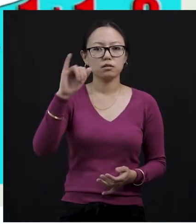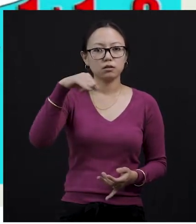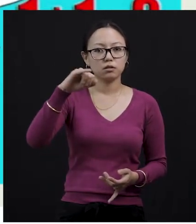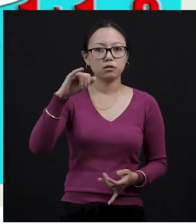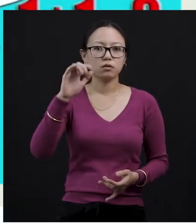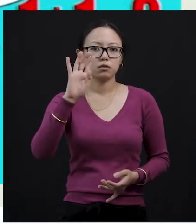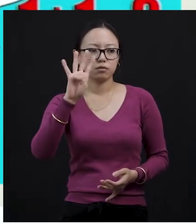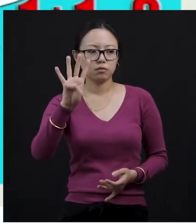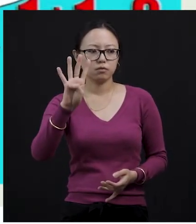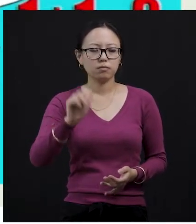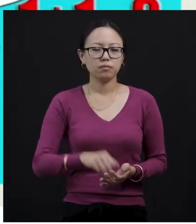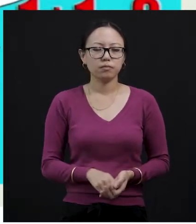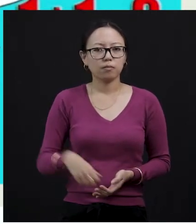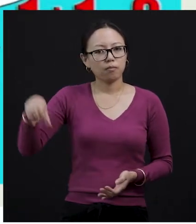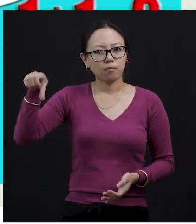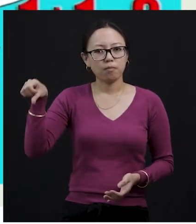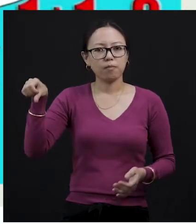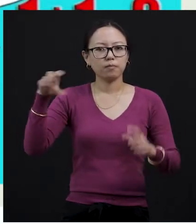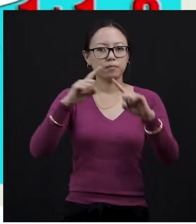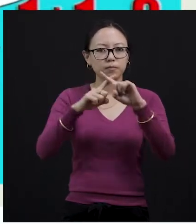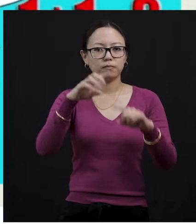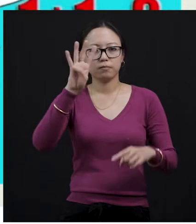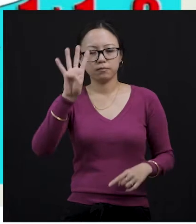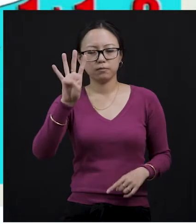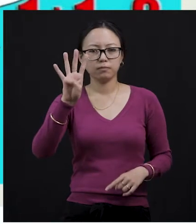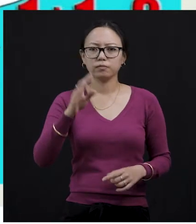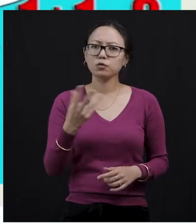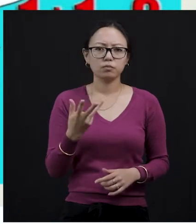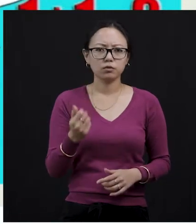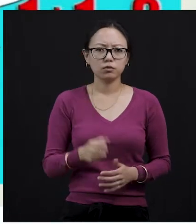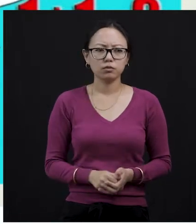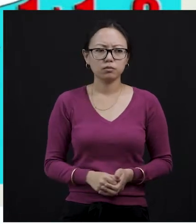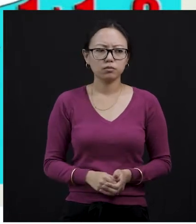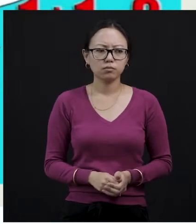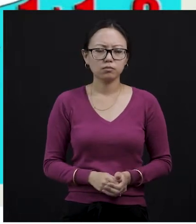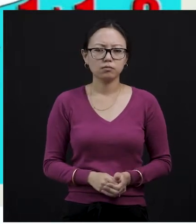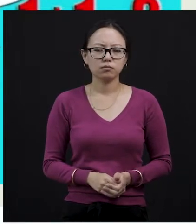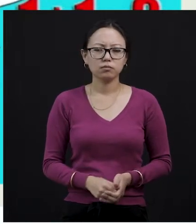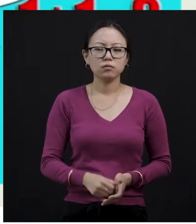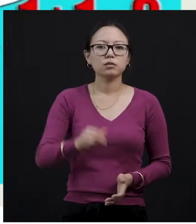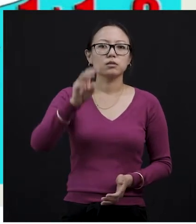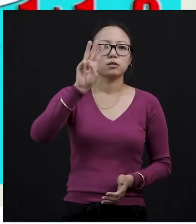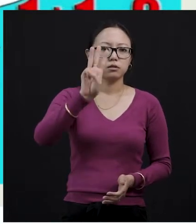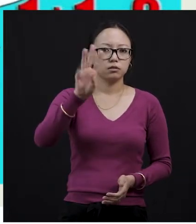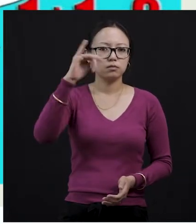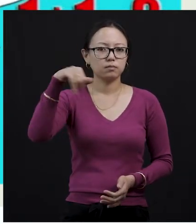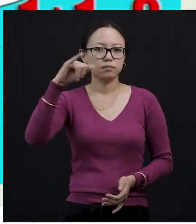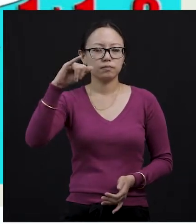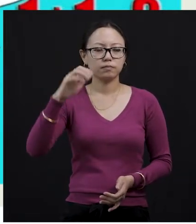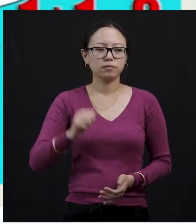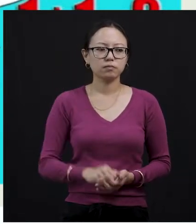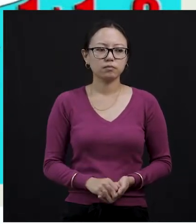9 into 4. How much 9 into 4 it is, children? It is 36, right?